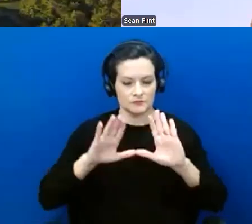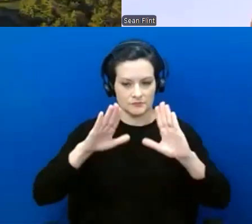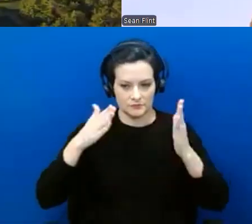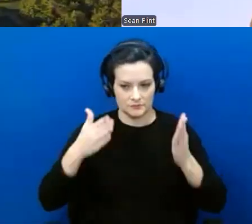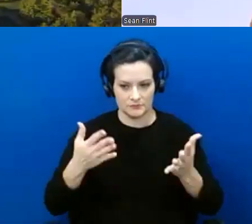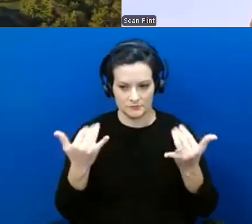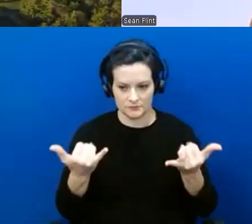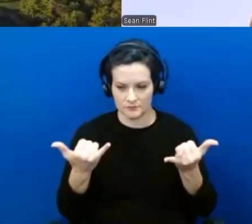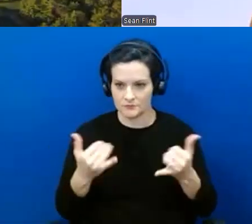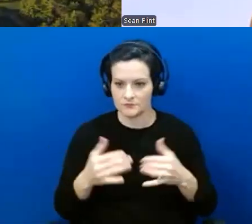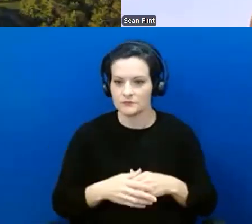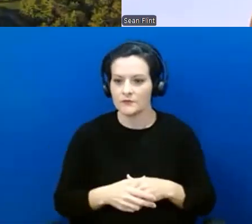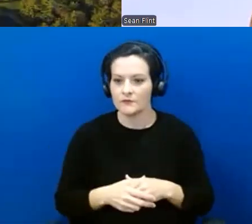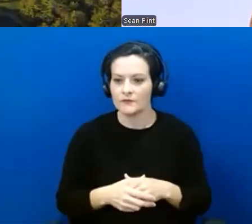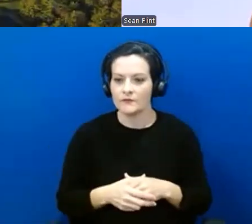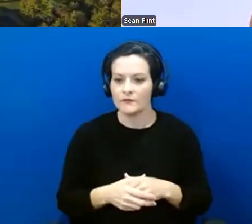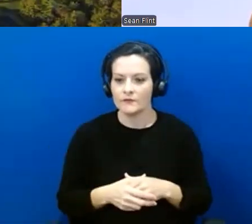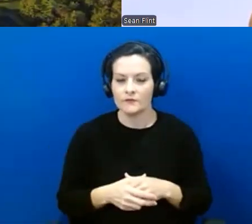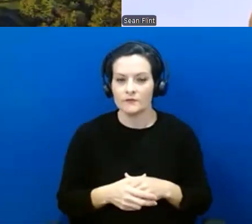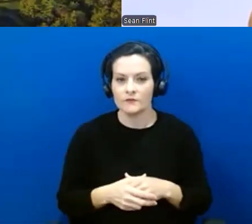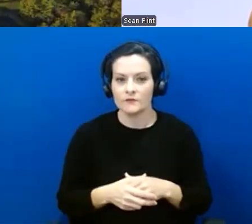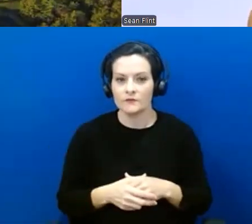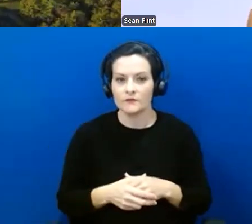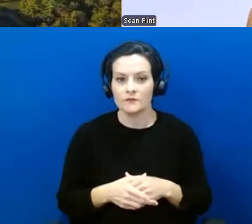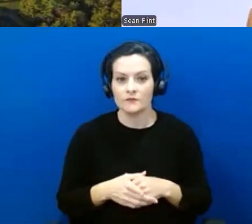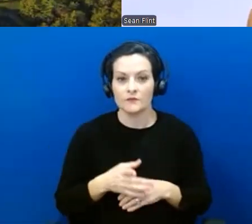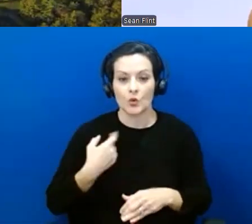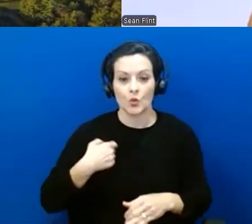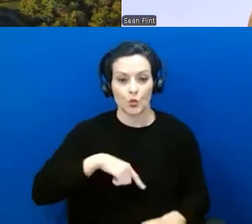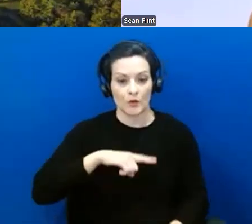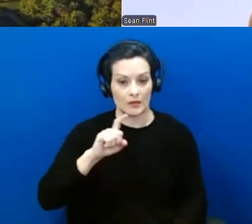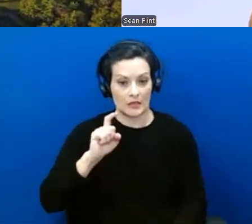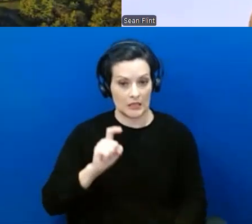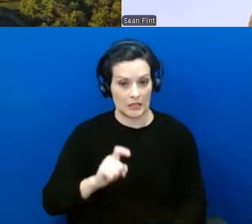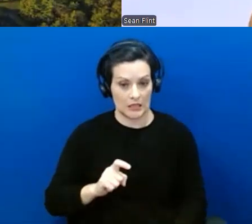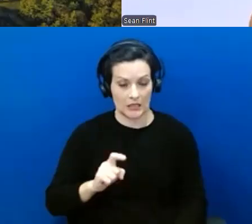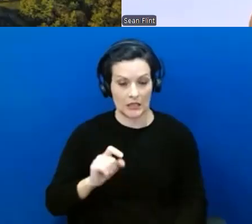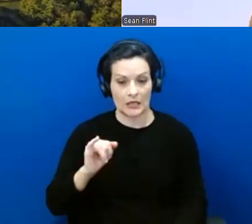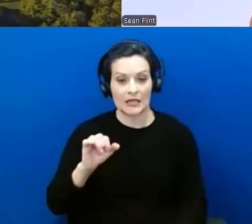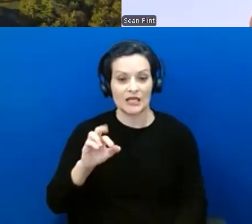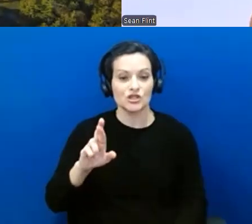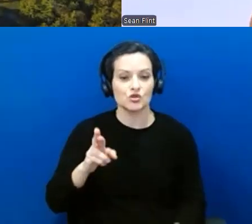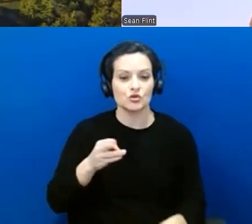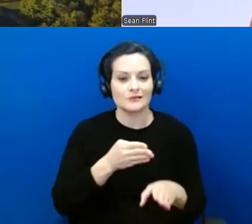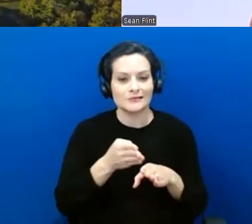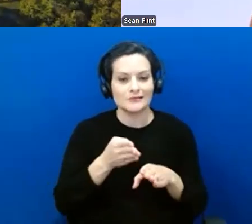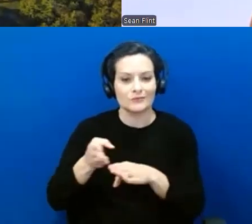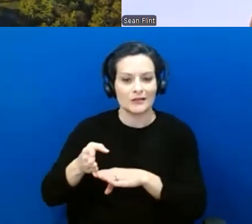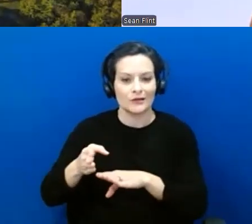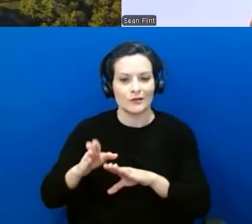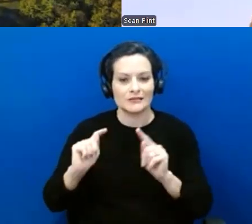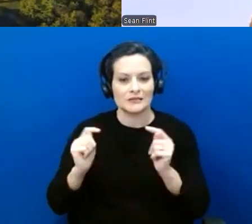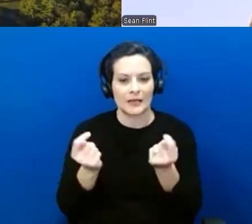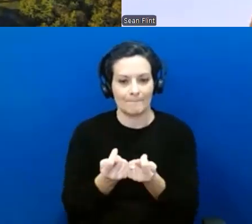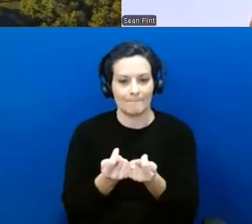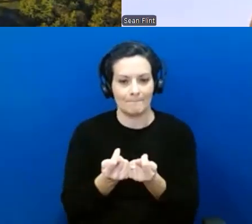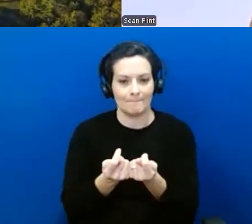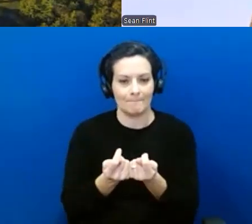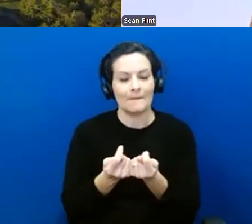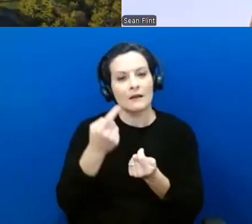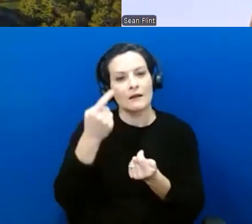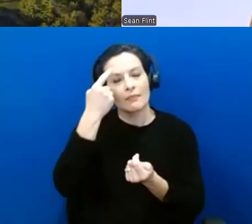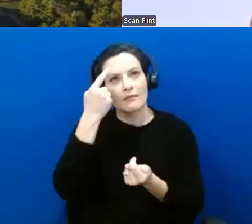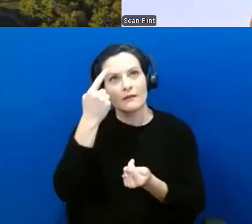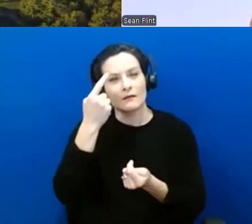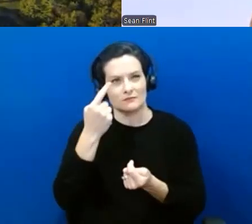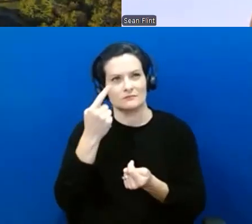is thinking a little bit about, all right, do we need some sort of interdisciplinary team when we're trying to think about public use